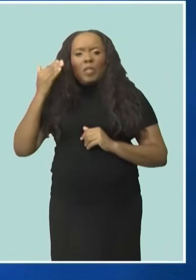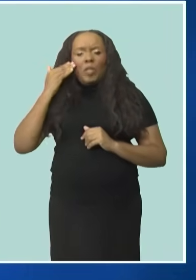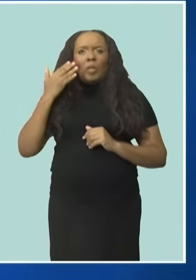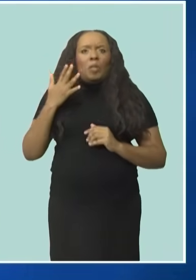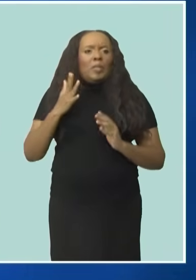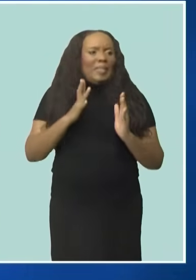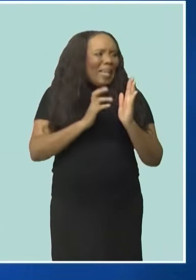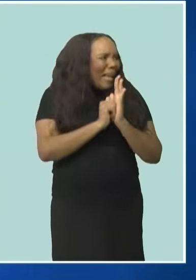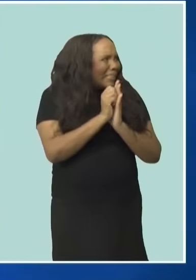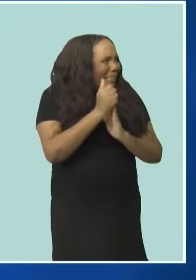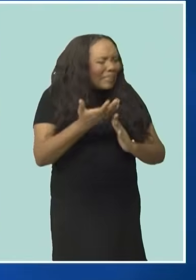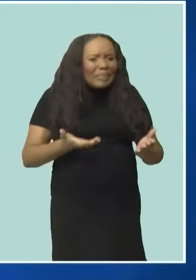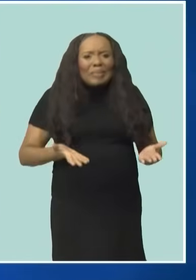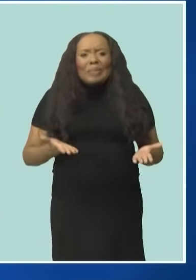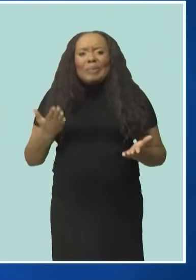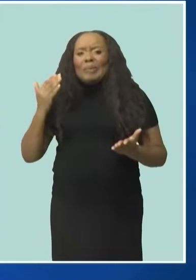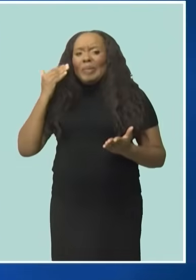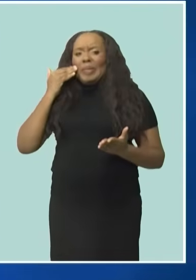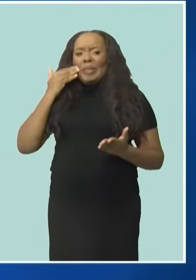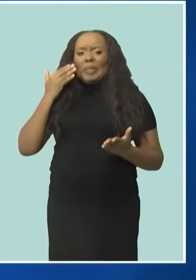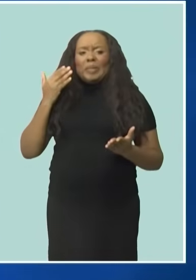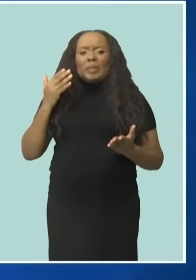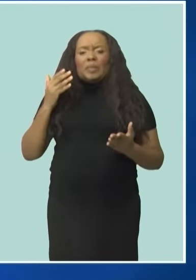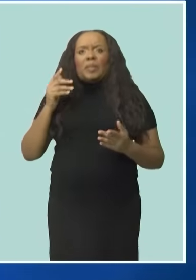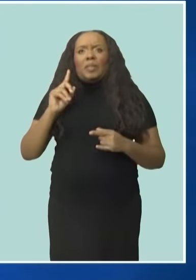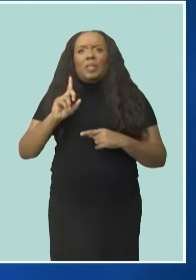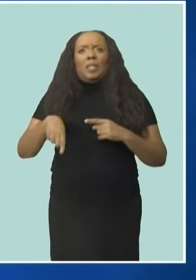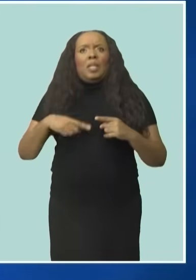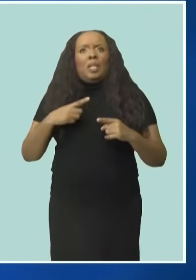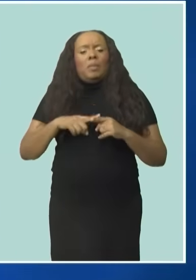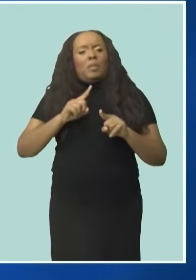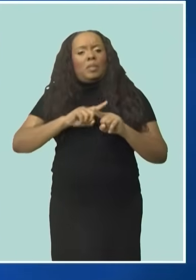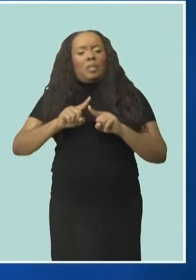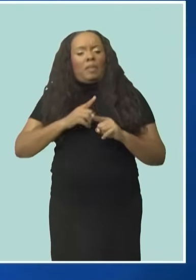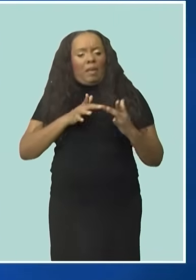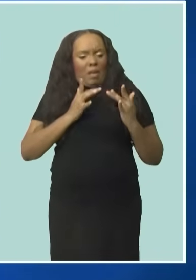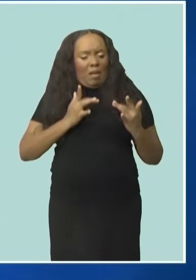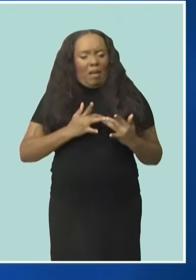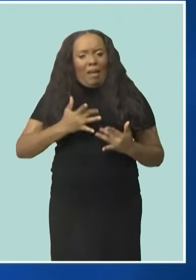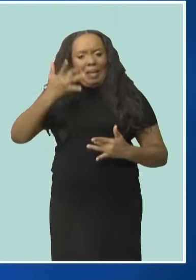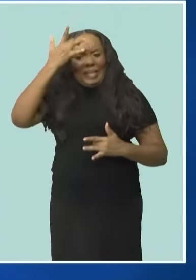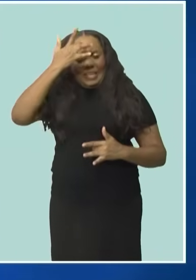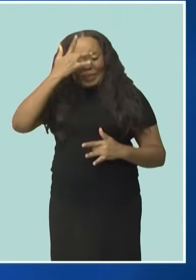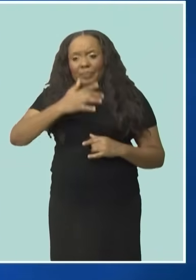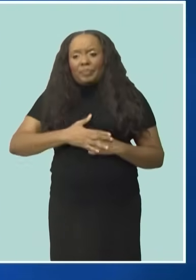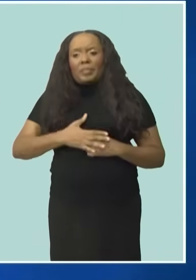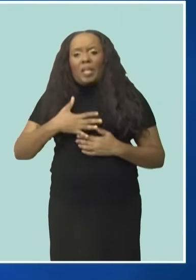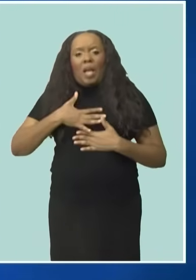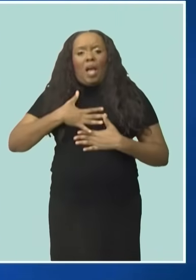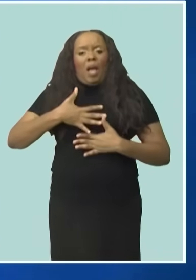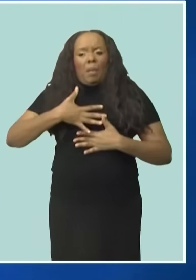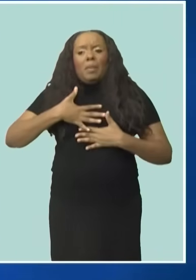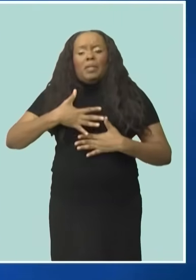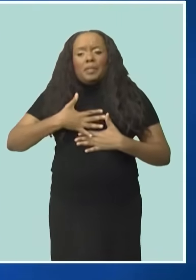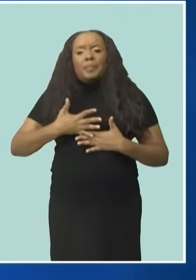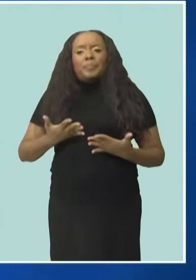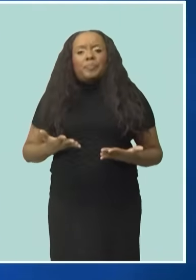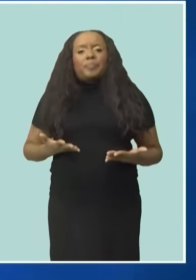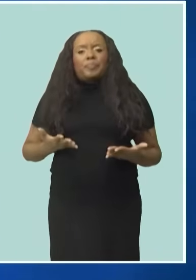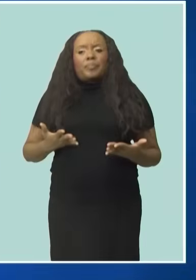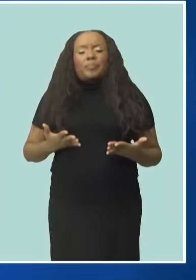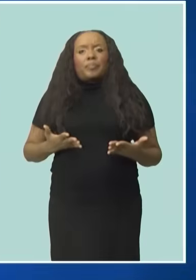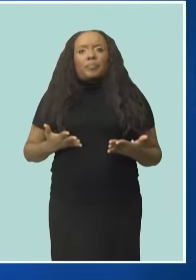in the island. We know about the cardiovascular illnesses. We know about the asthma and everything else associated with